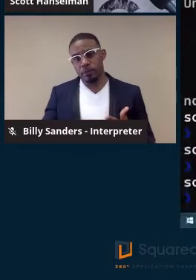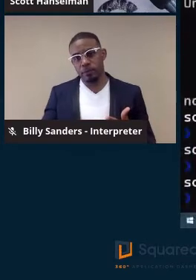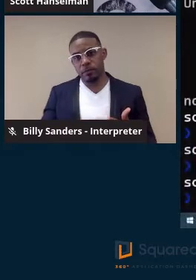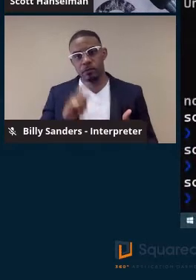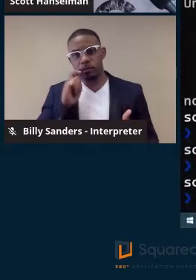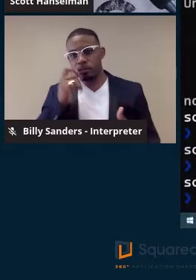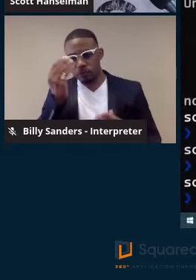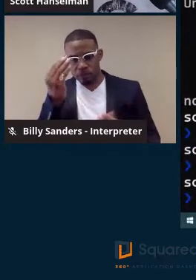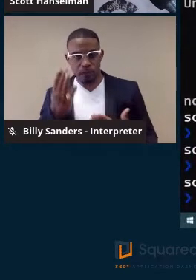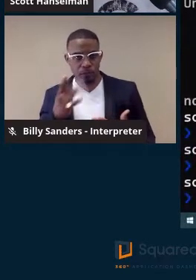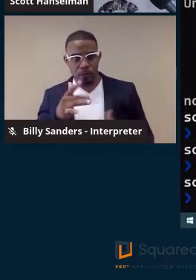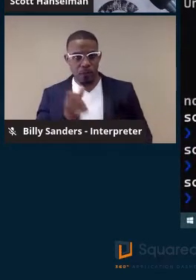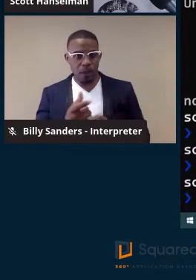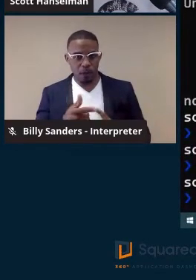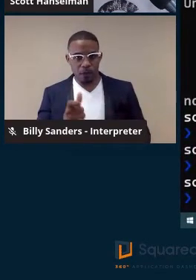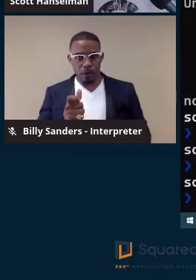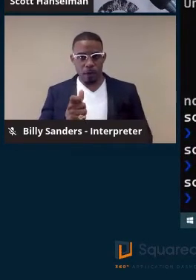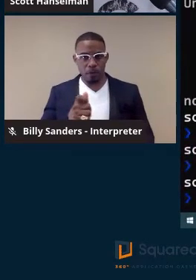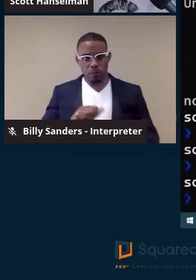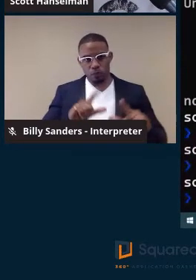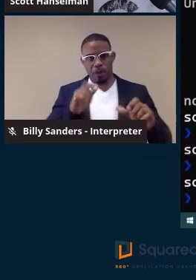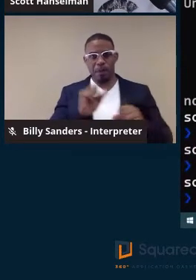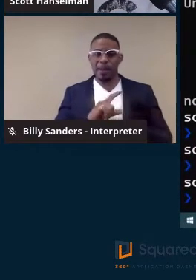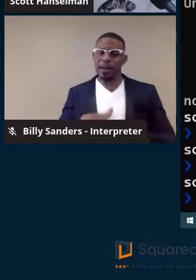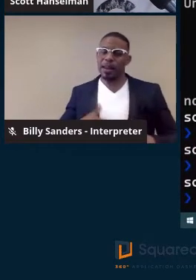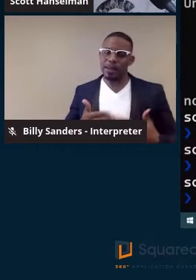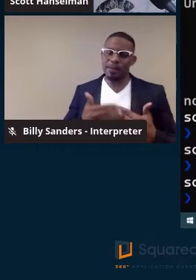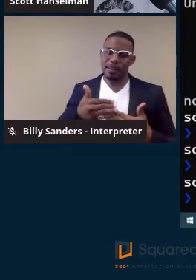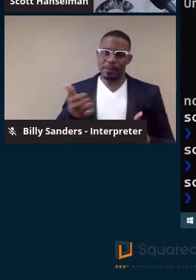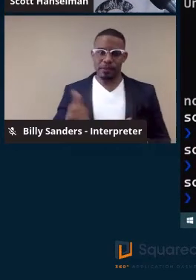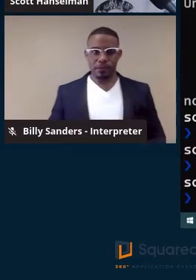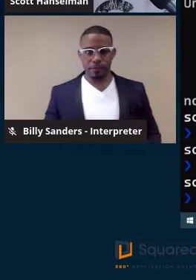cool information that you get from your prompt there. It makes life a lot easier.